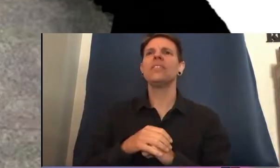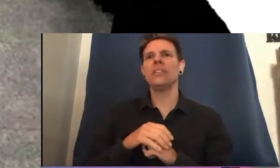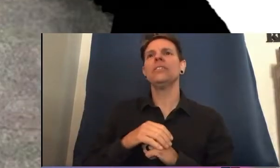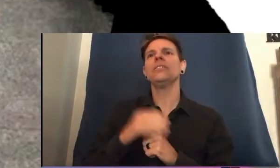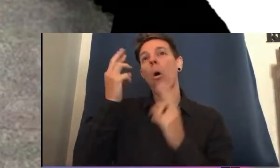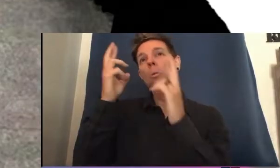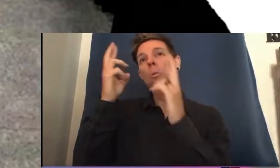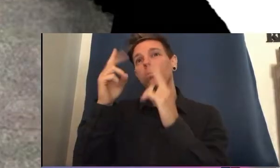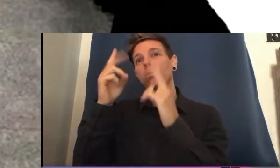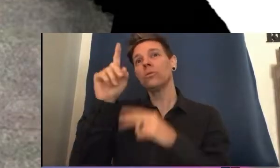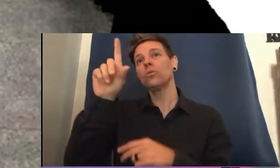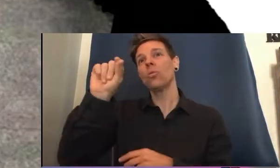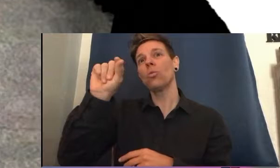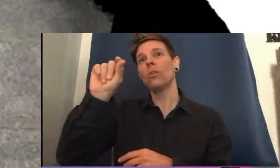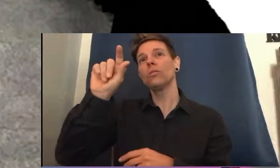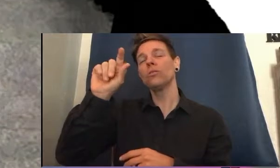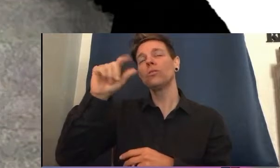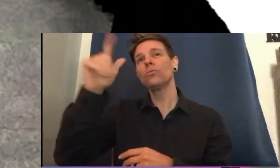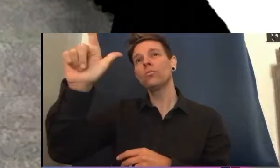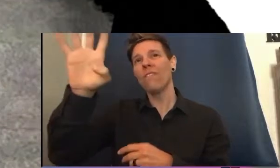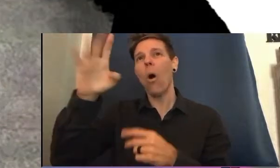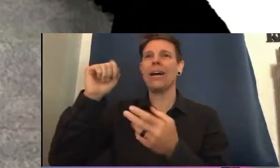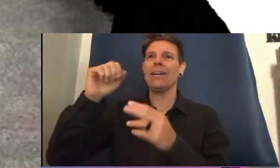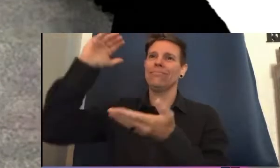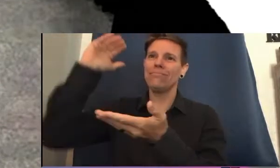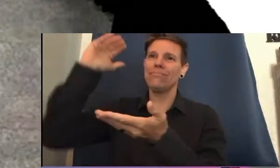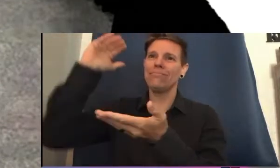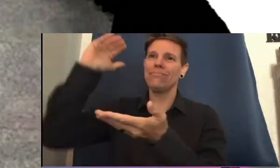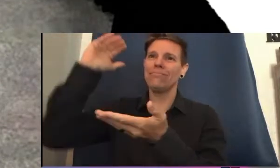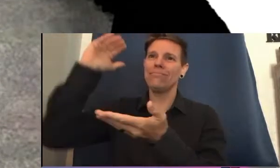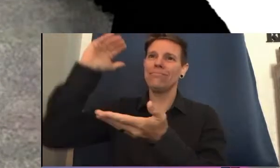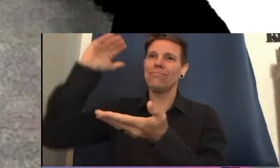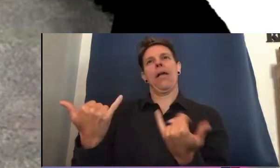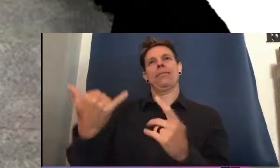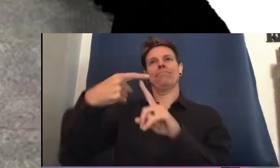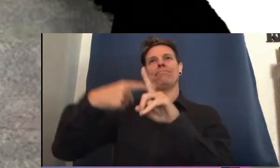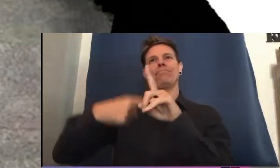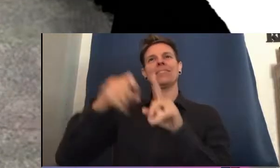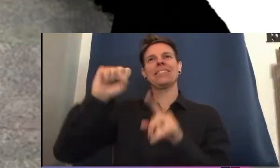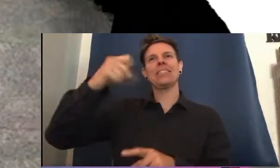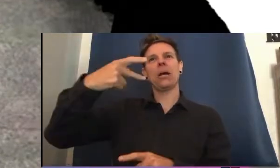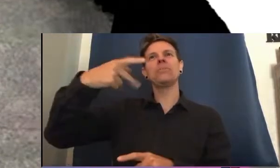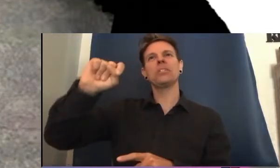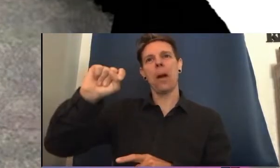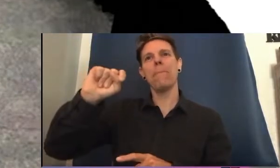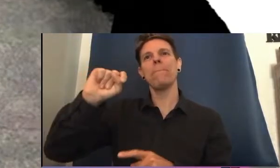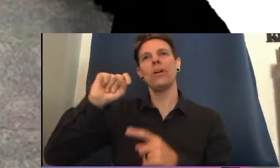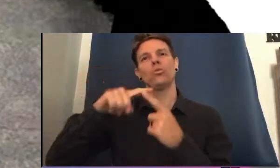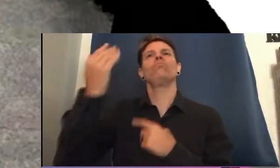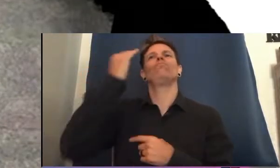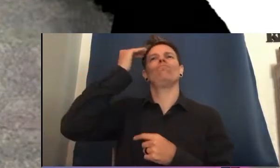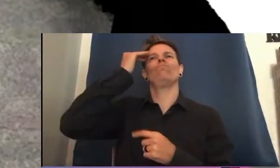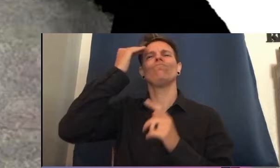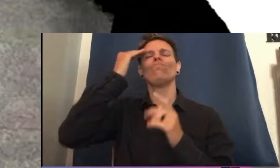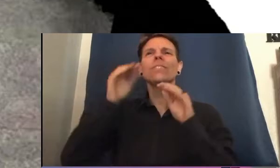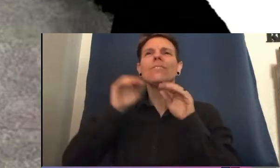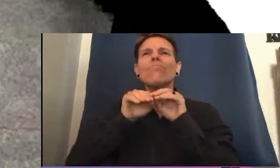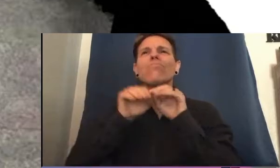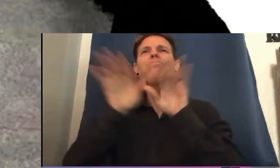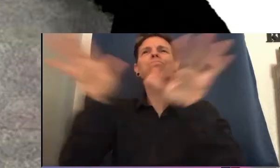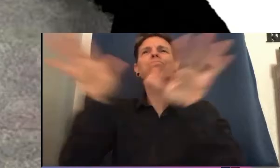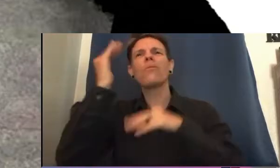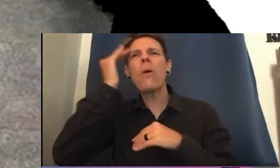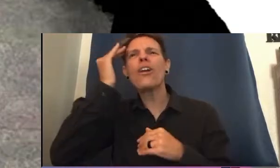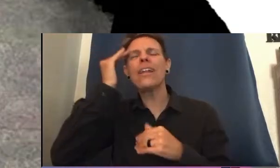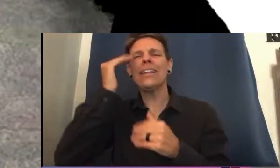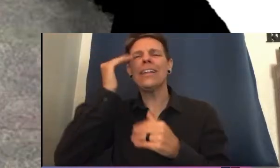whereas September is National Suicide Prevention Awareness Month, and suicide prevention is everyone's